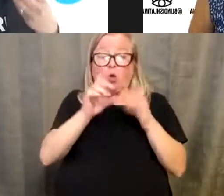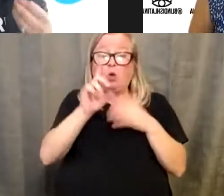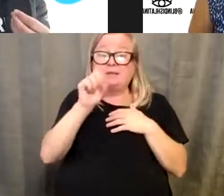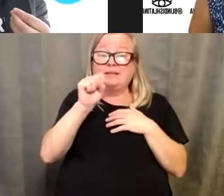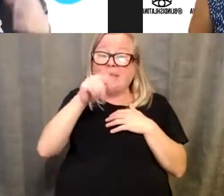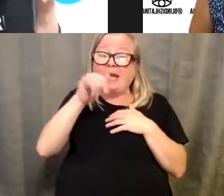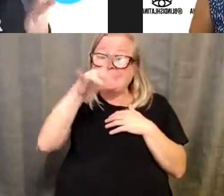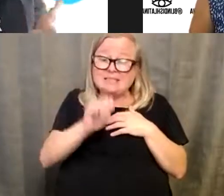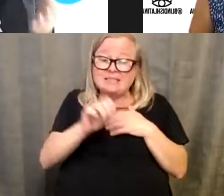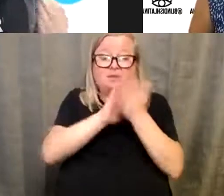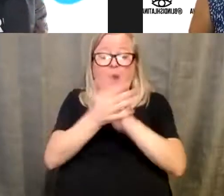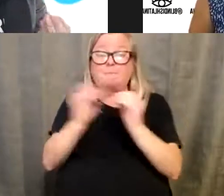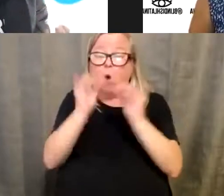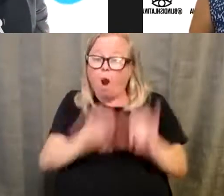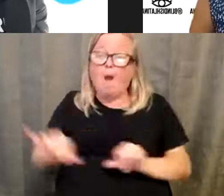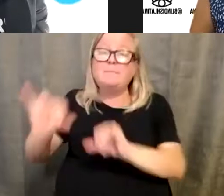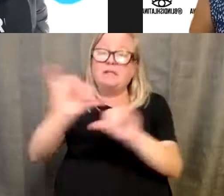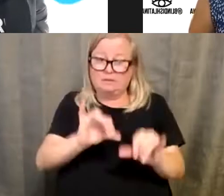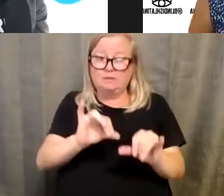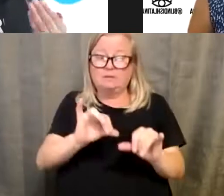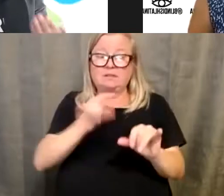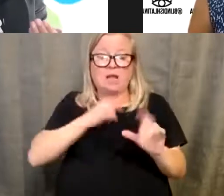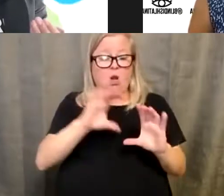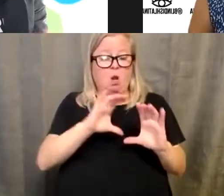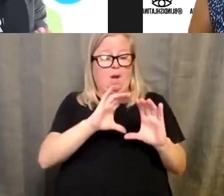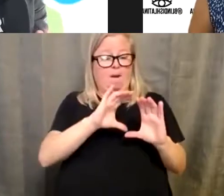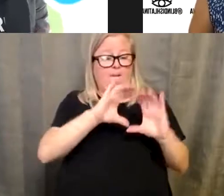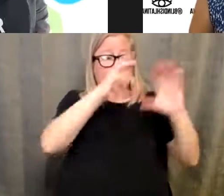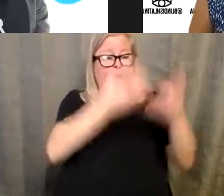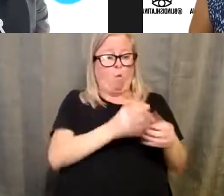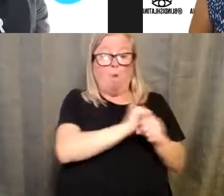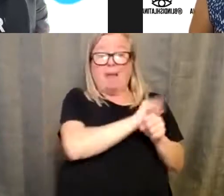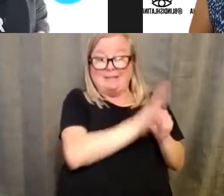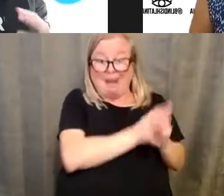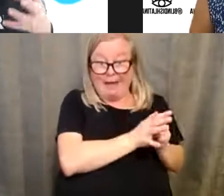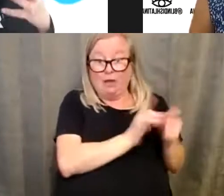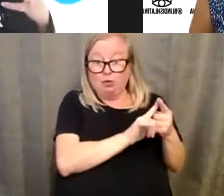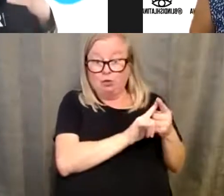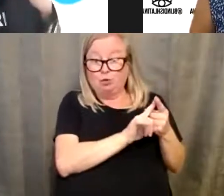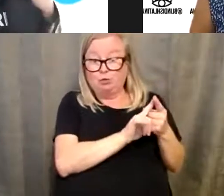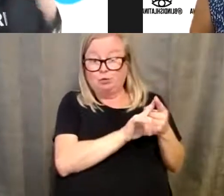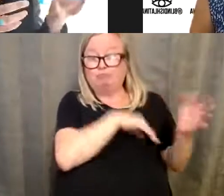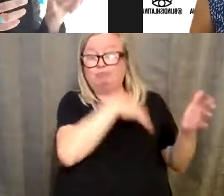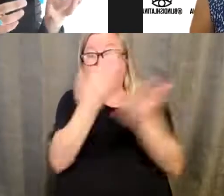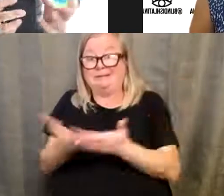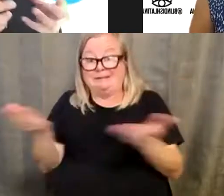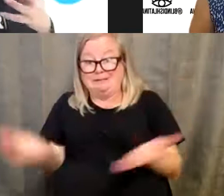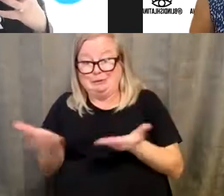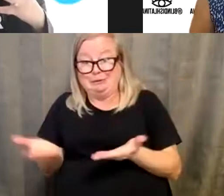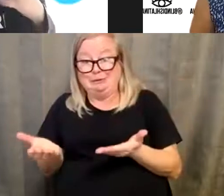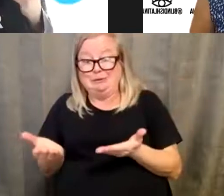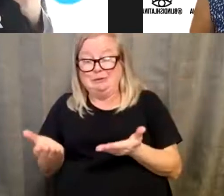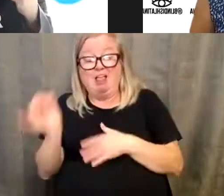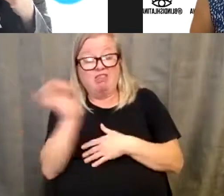more common. It took a global pandemic to get us here. And while that is terrible, it's